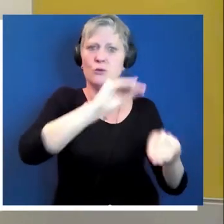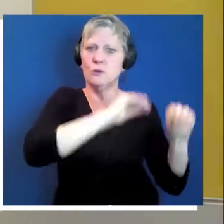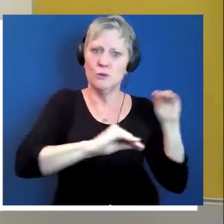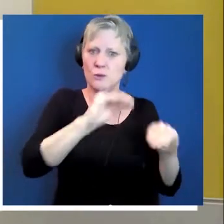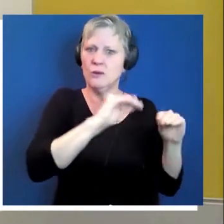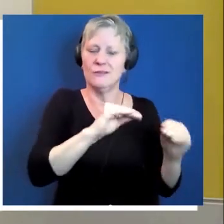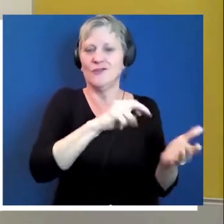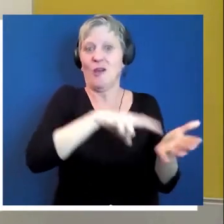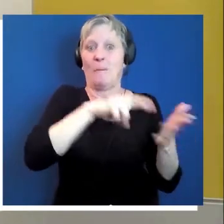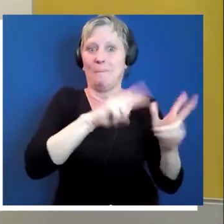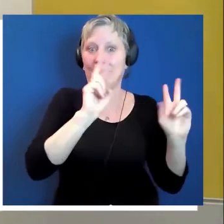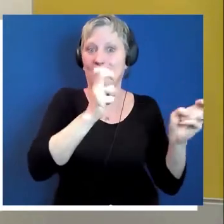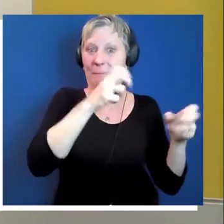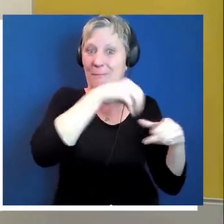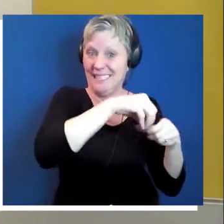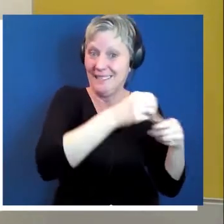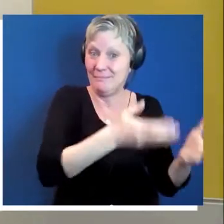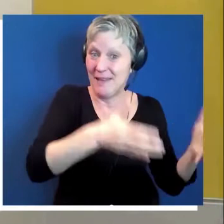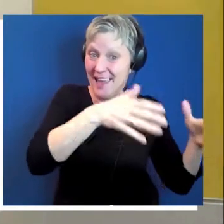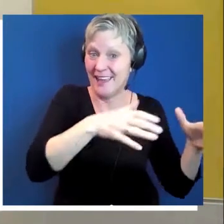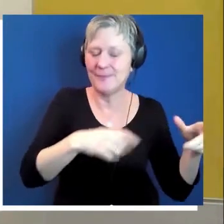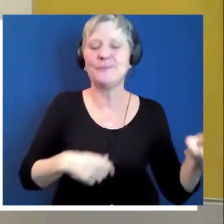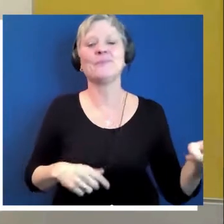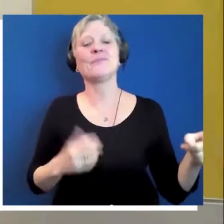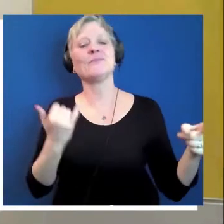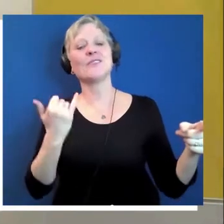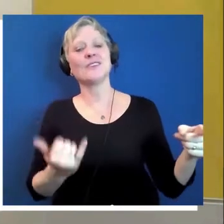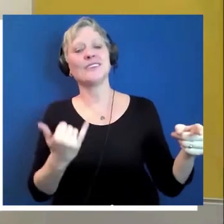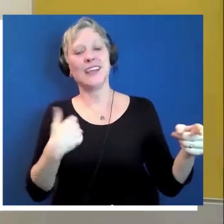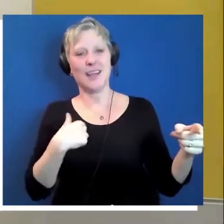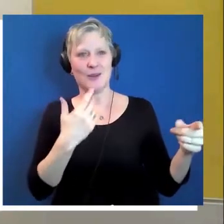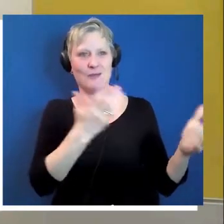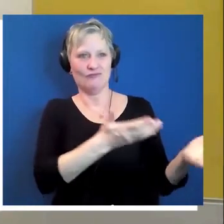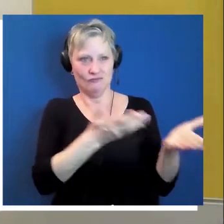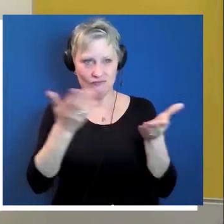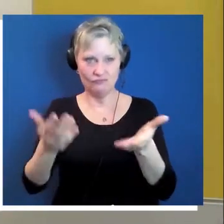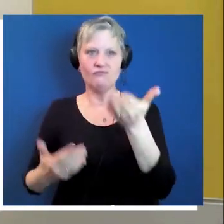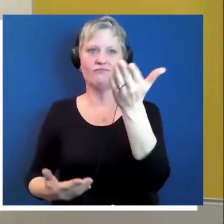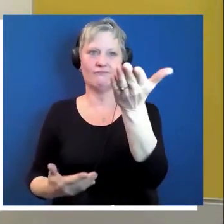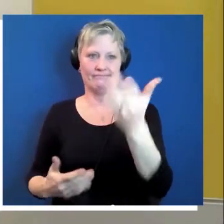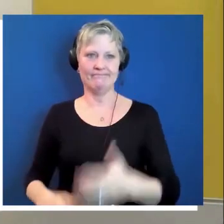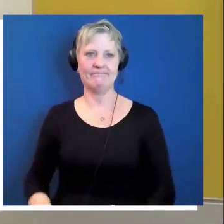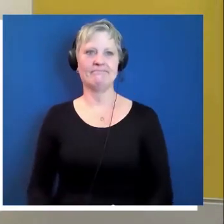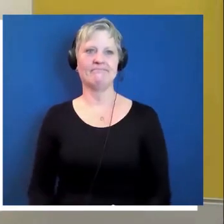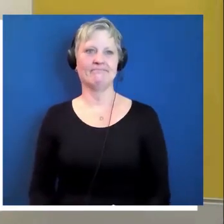That looks great, okay. So what I'm going to do is I'm going to remove this from my wok.